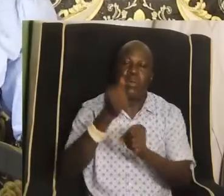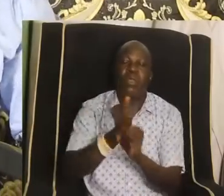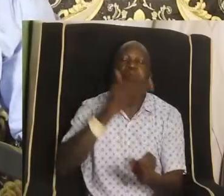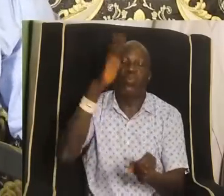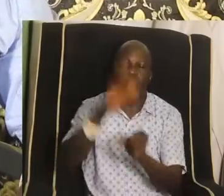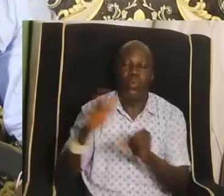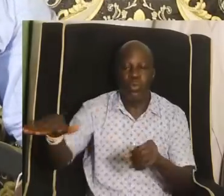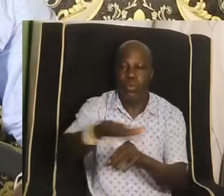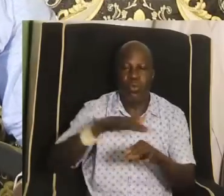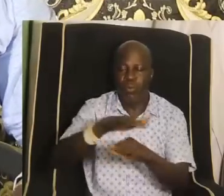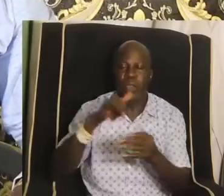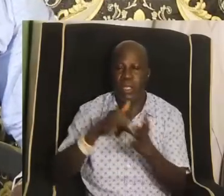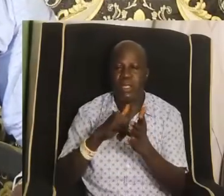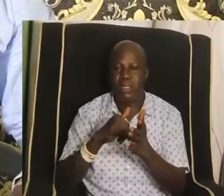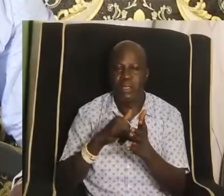promise over it.